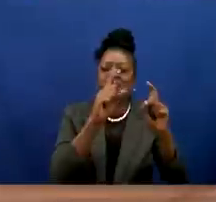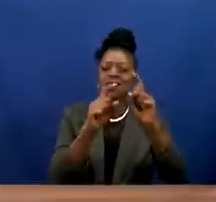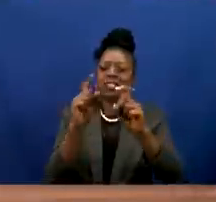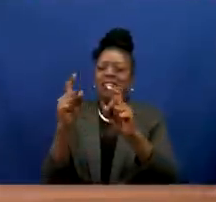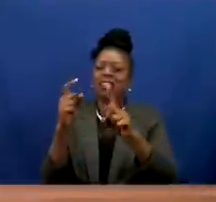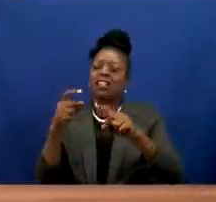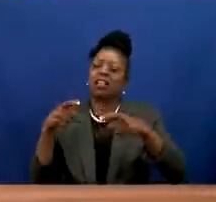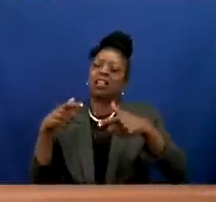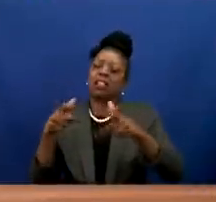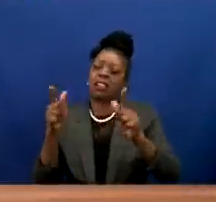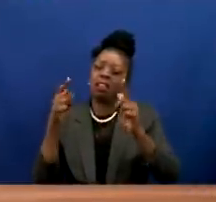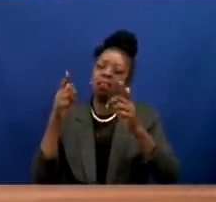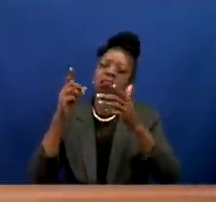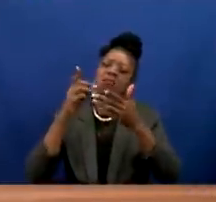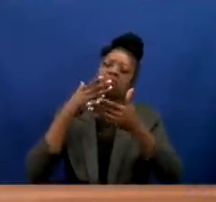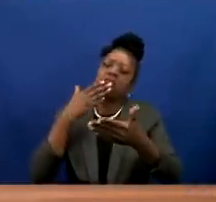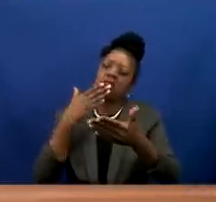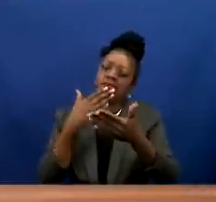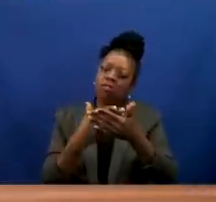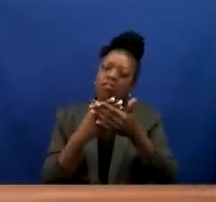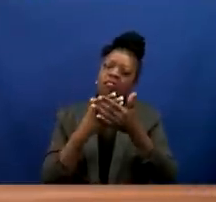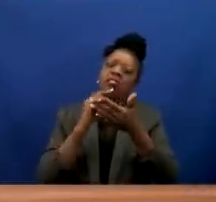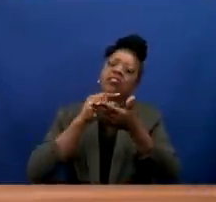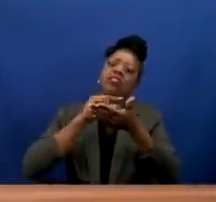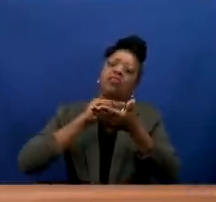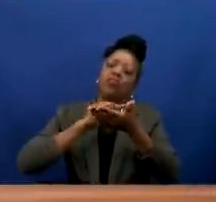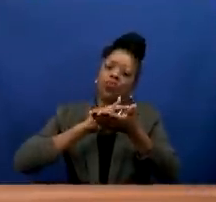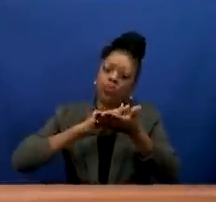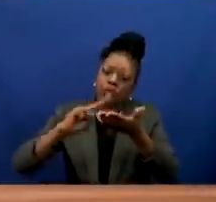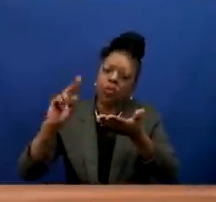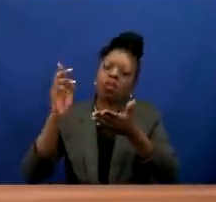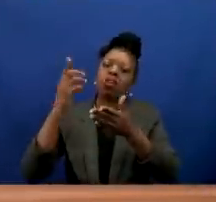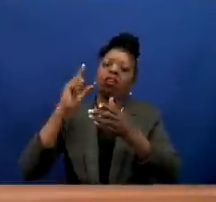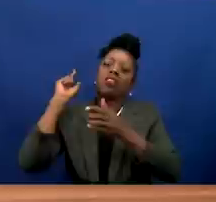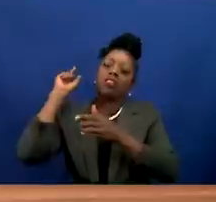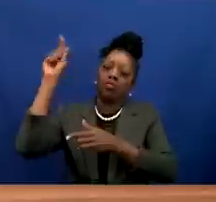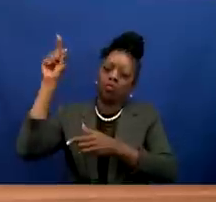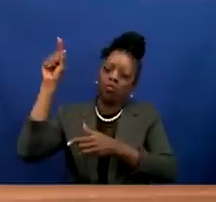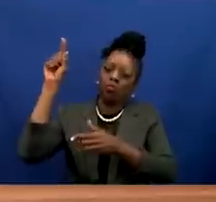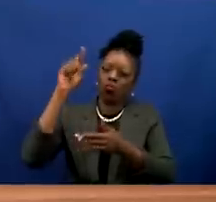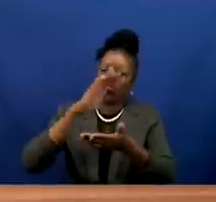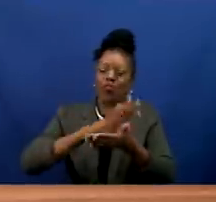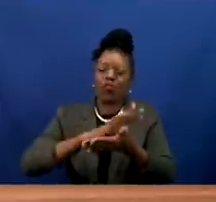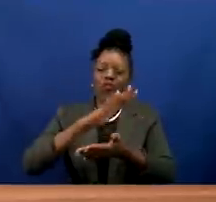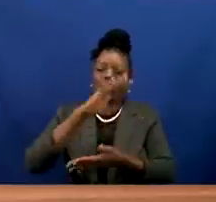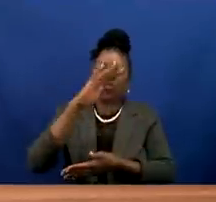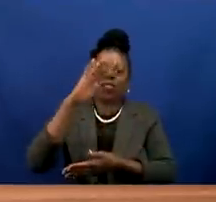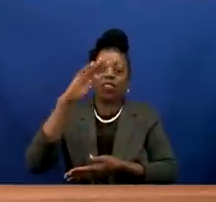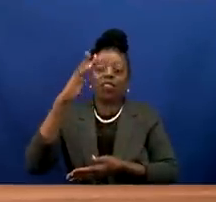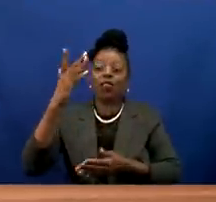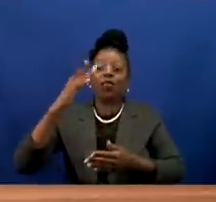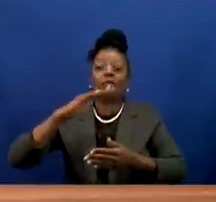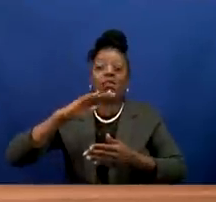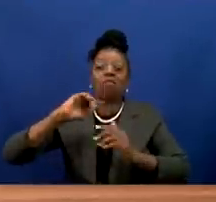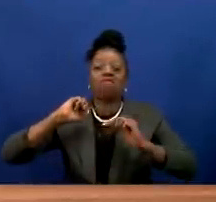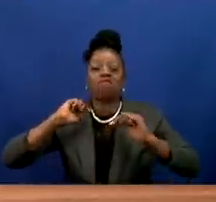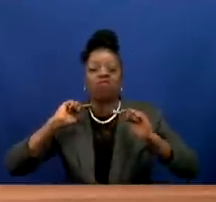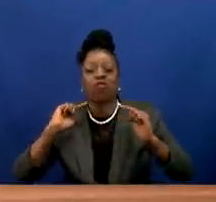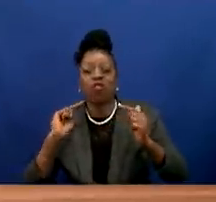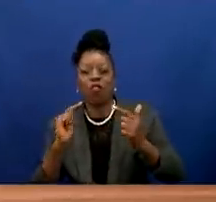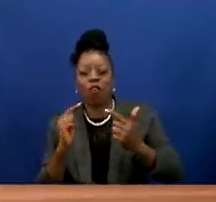week to be a great week for us, so that you might get the glory. And all things will work